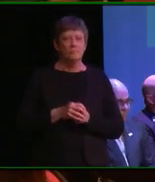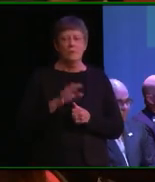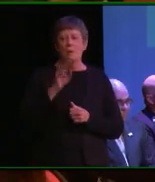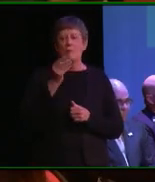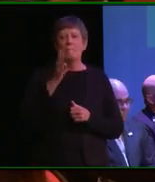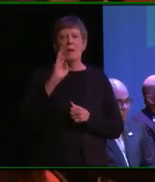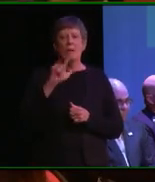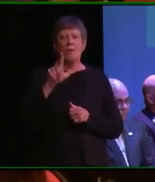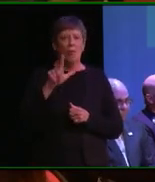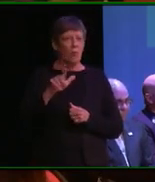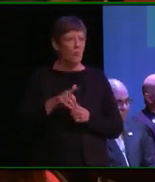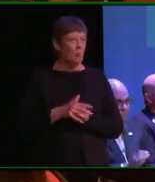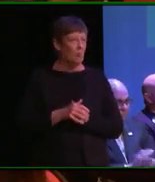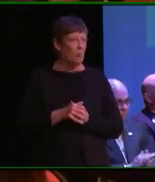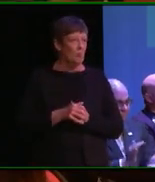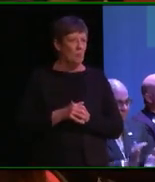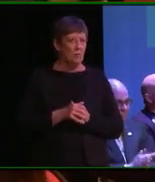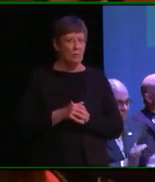Michael Dufley,